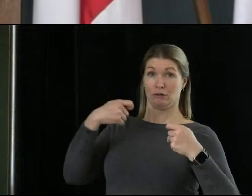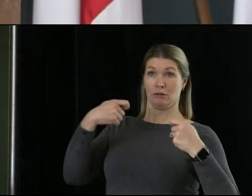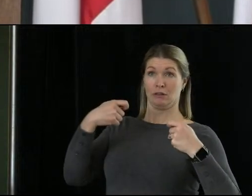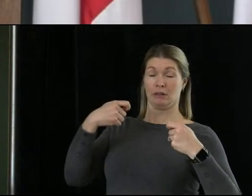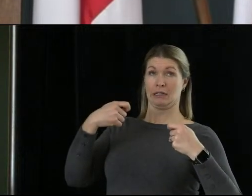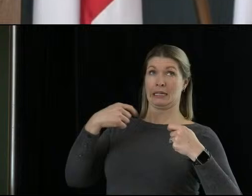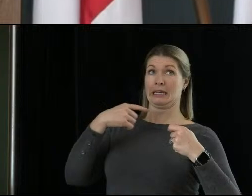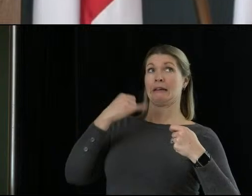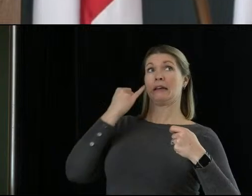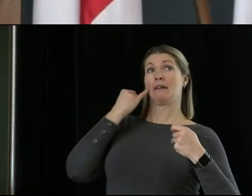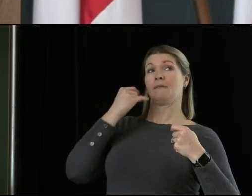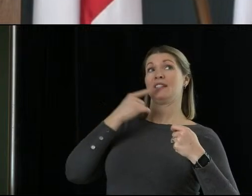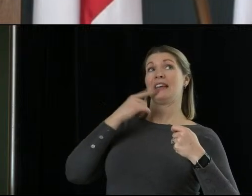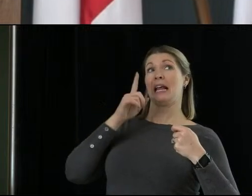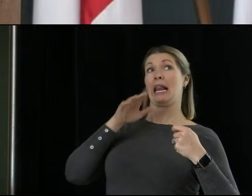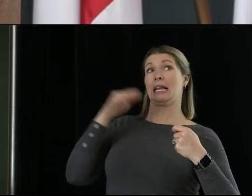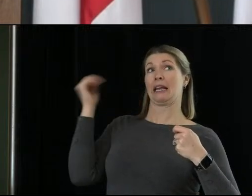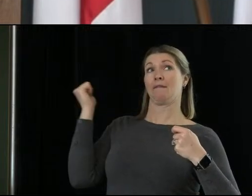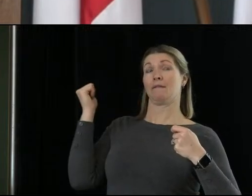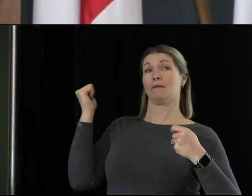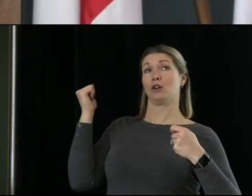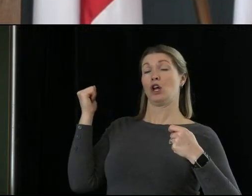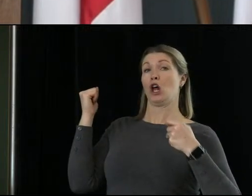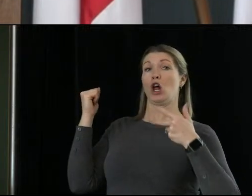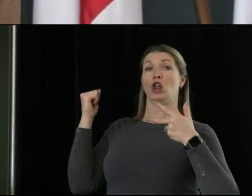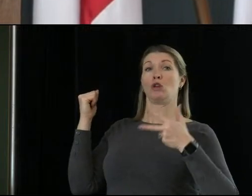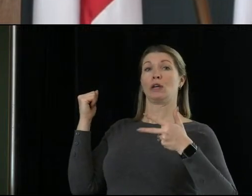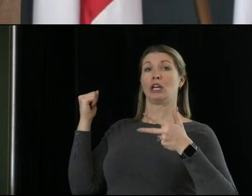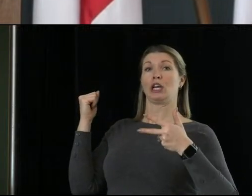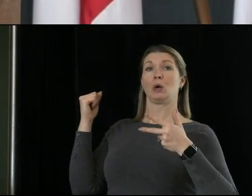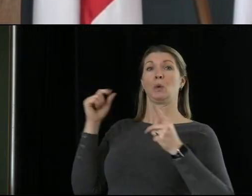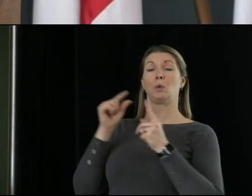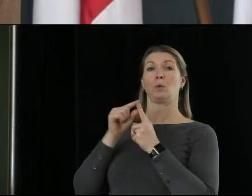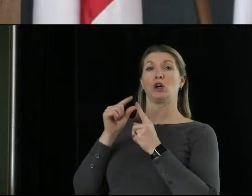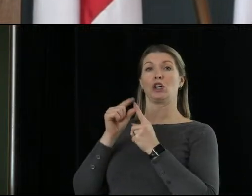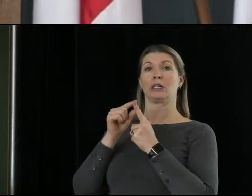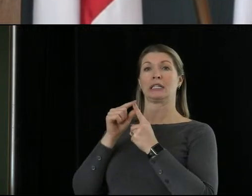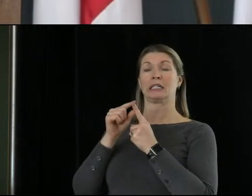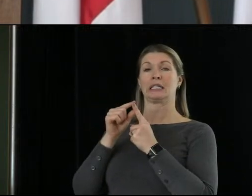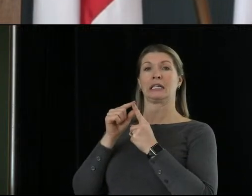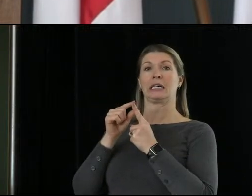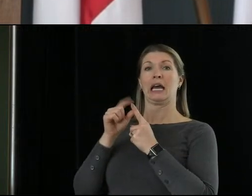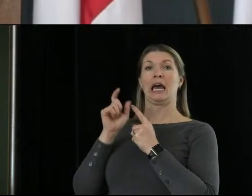have to say 3 words. Get me out.